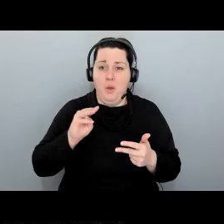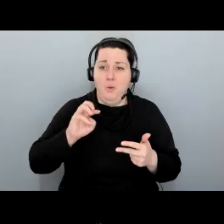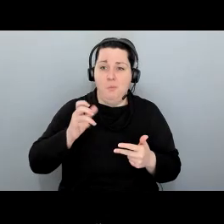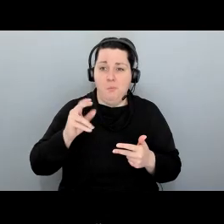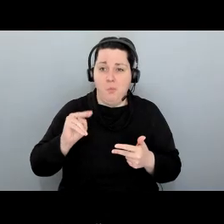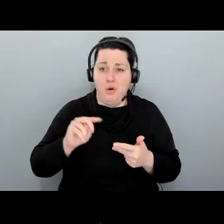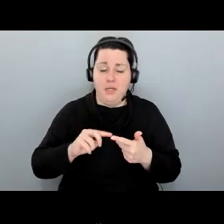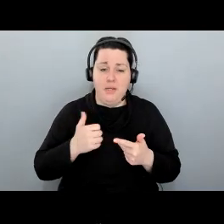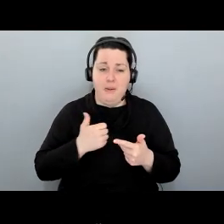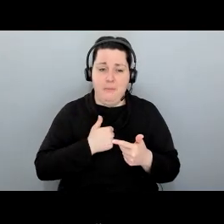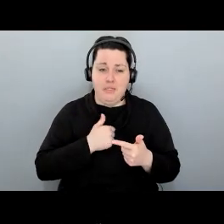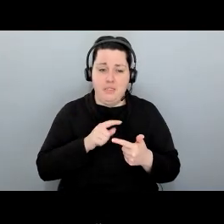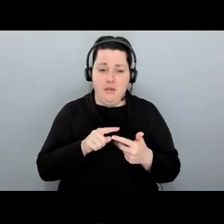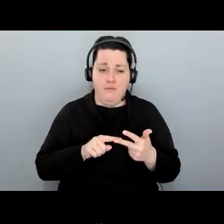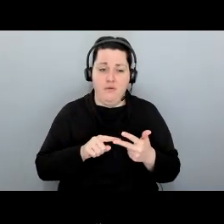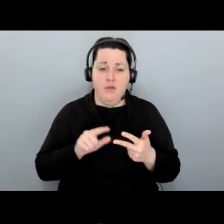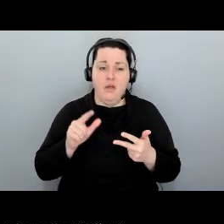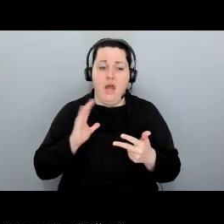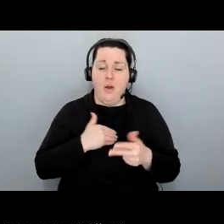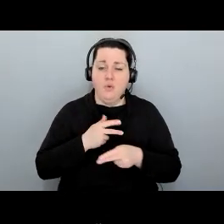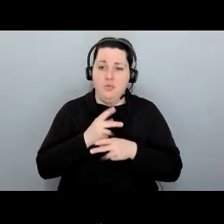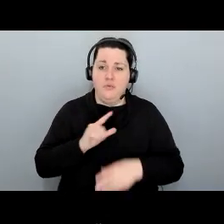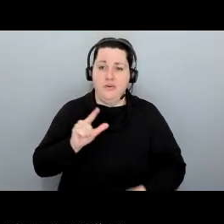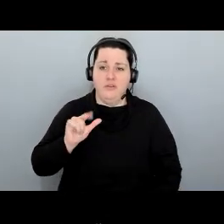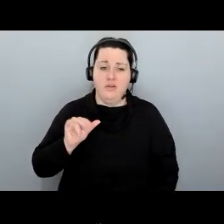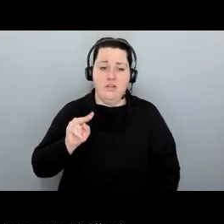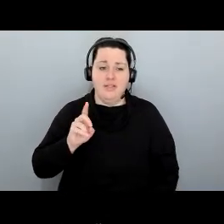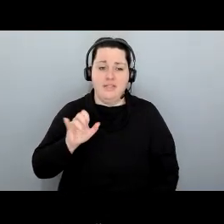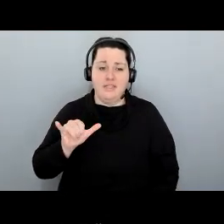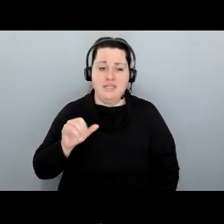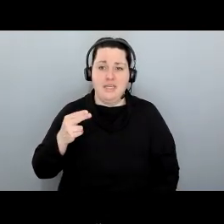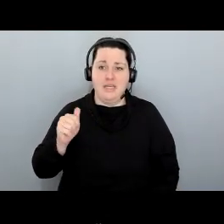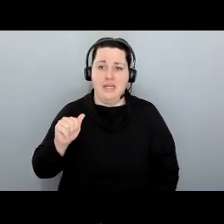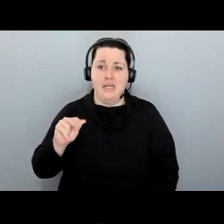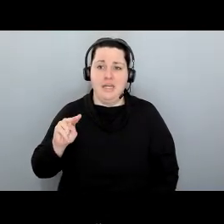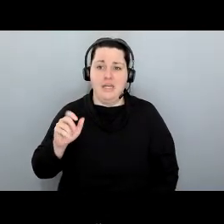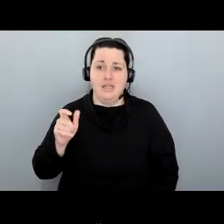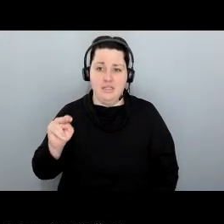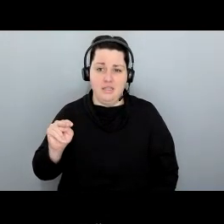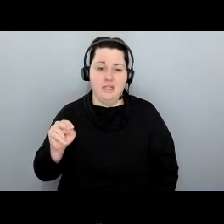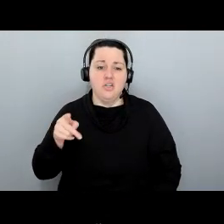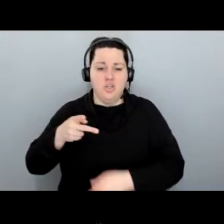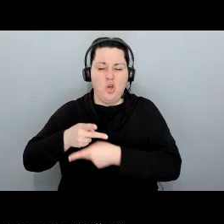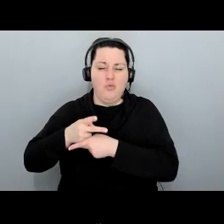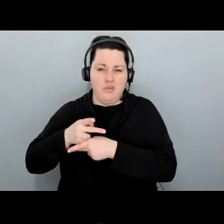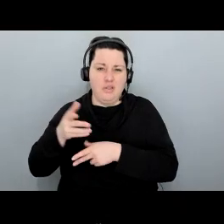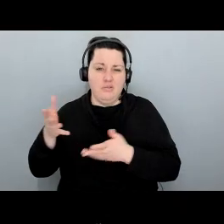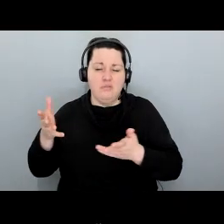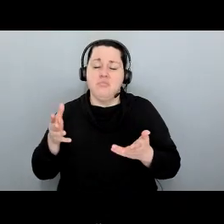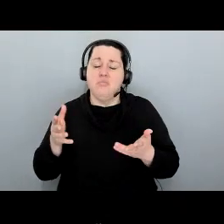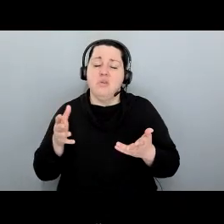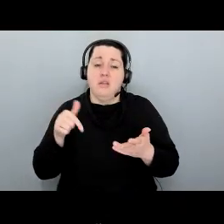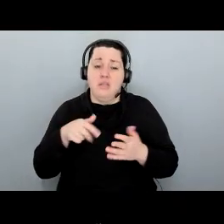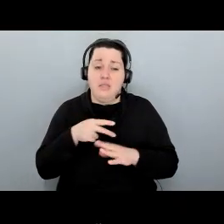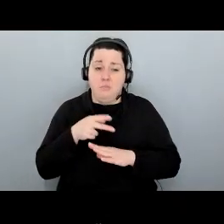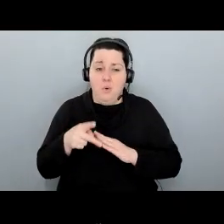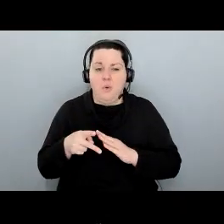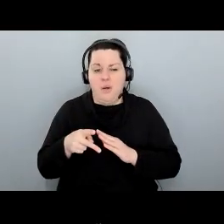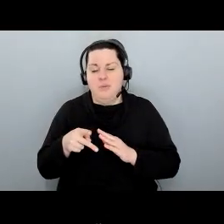and then our supervisor, Lindsay Hanson, who oversees at a macro level this program as well as